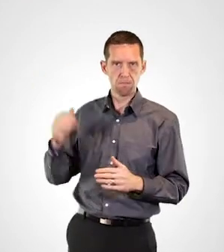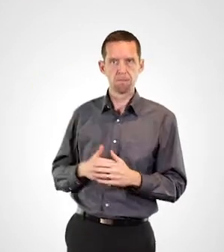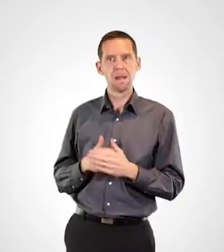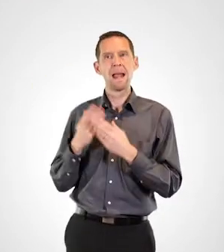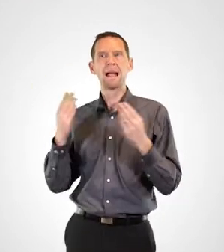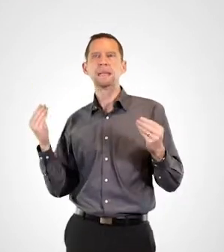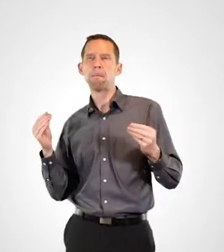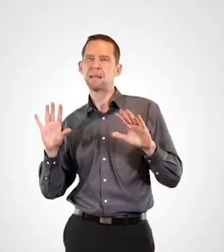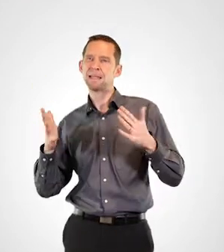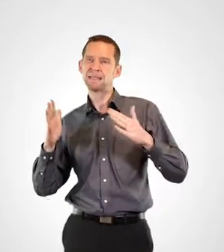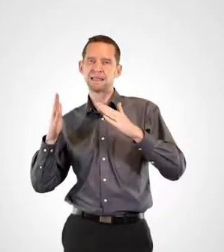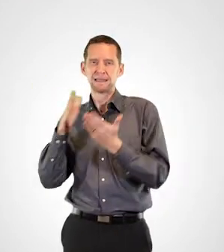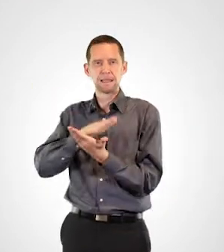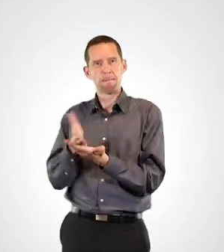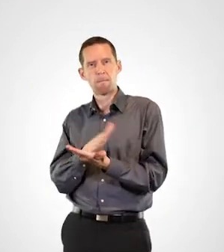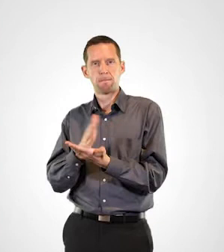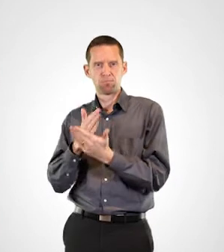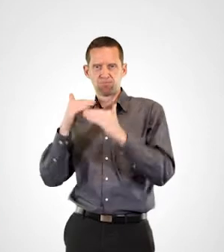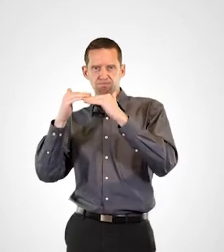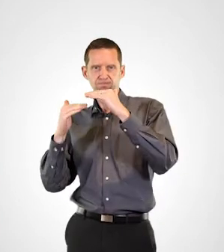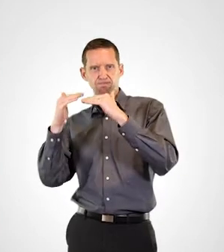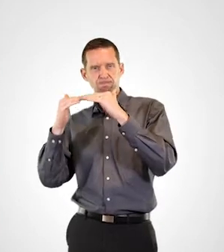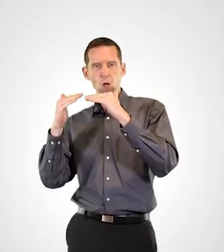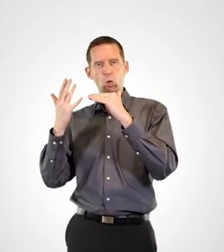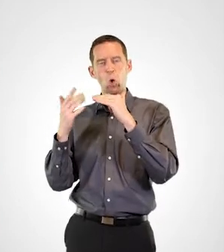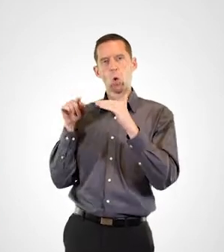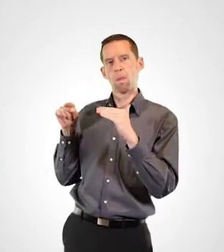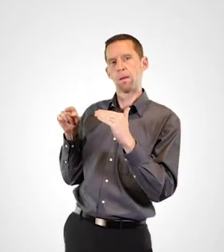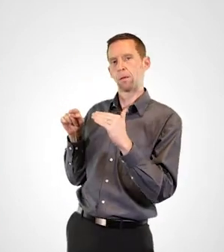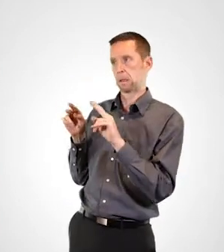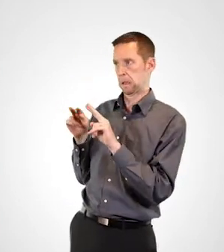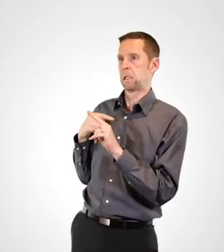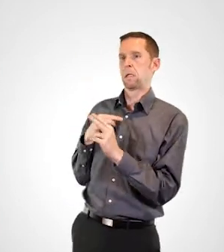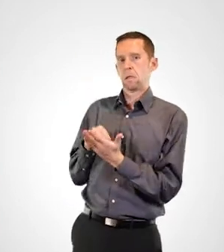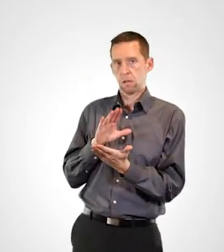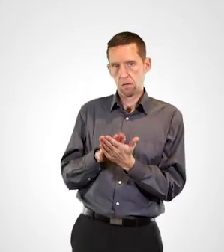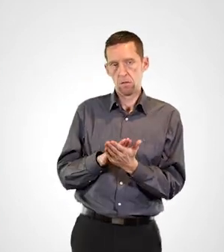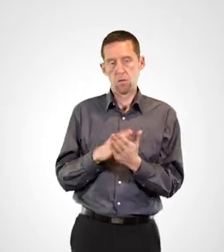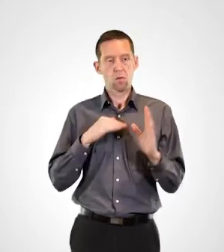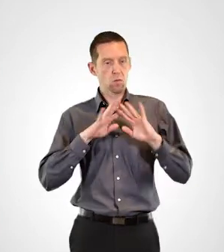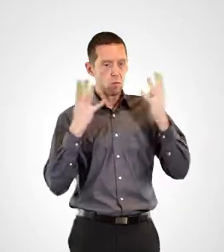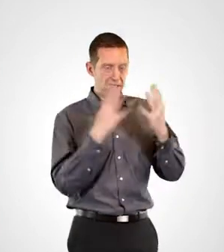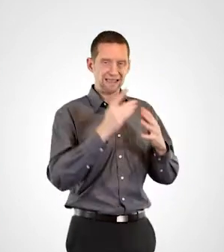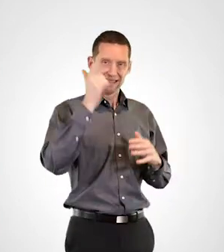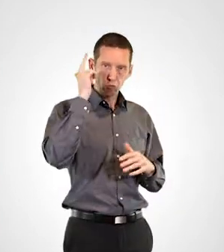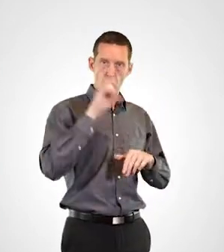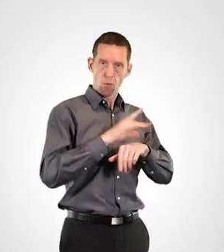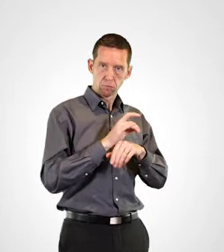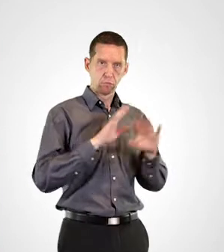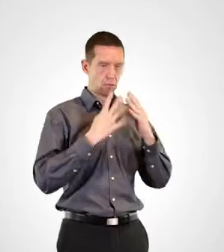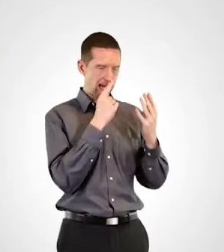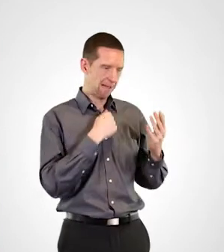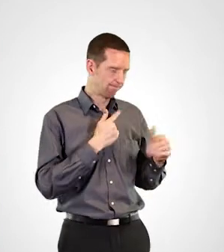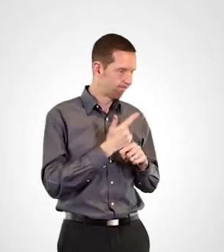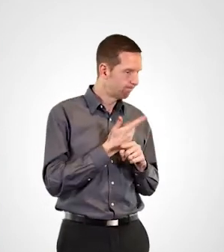We have some others that are a little bit more borderline. So again, that gives us information that we can then sit down as a therapist, as a teacher, and have a little chat